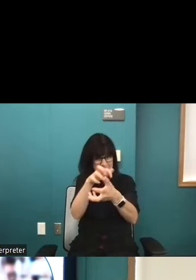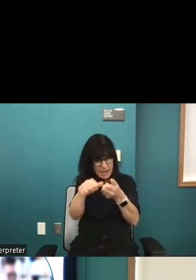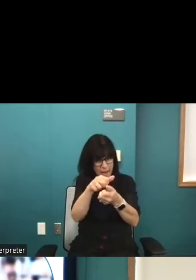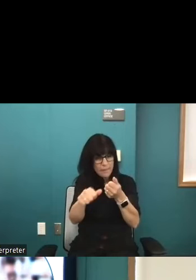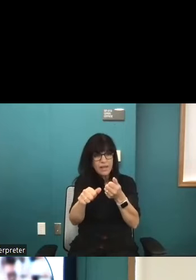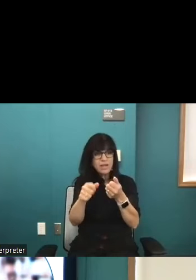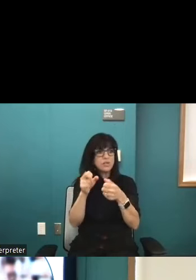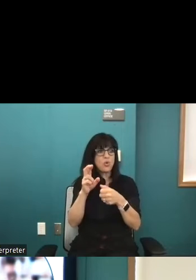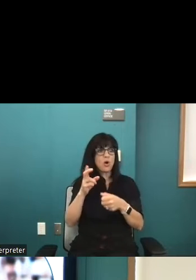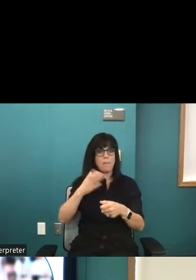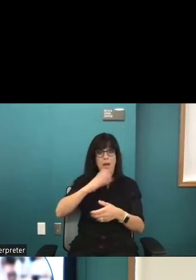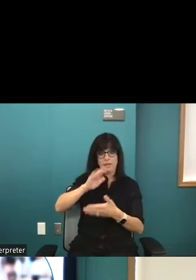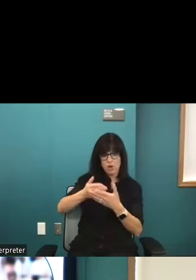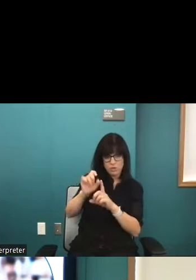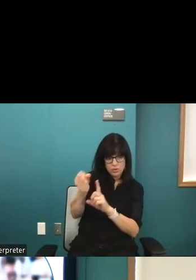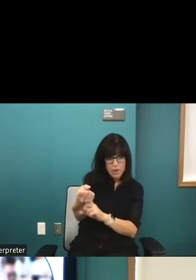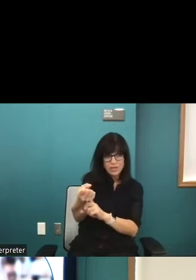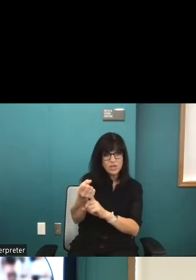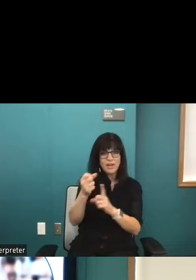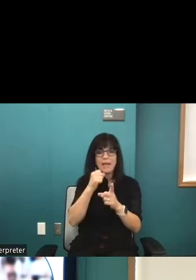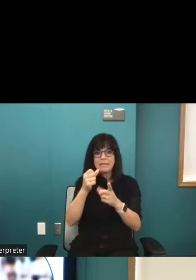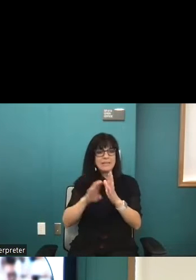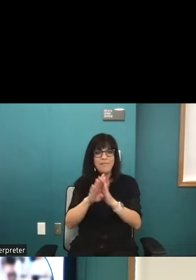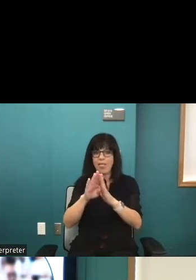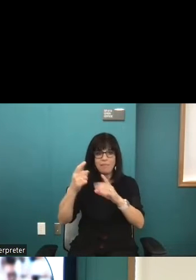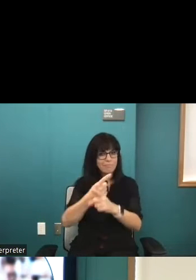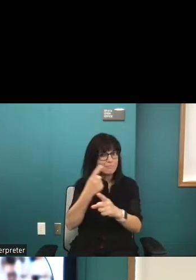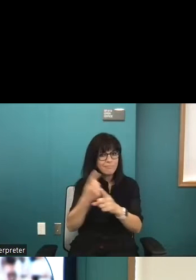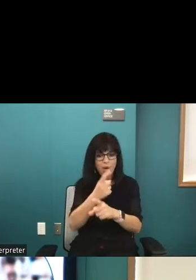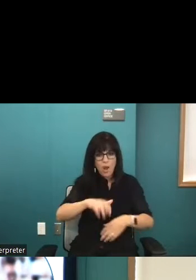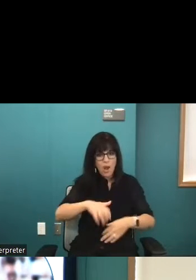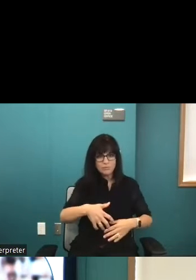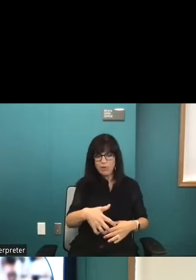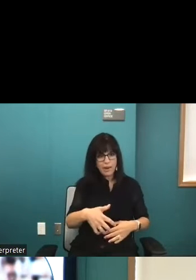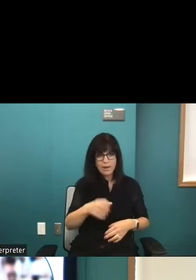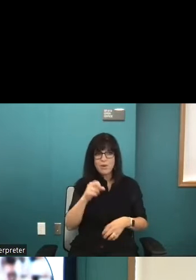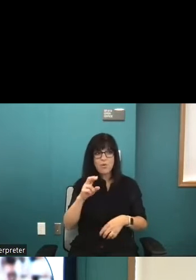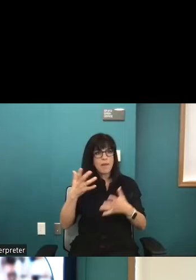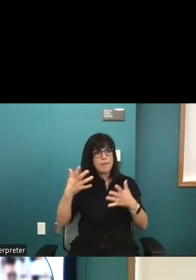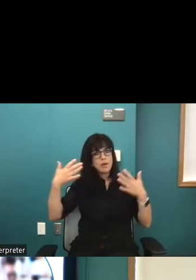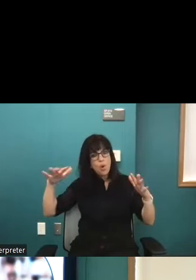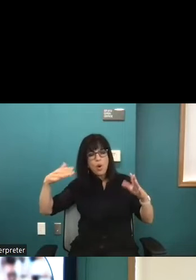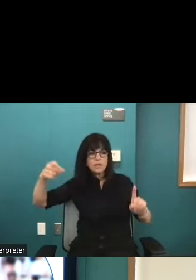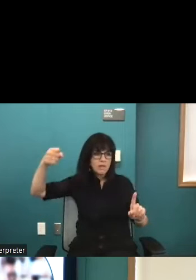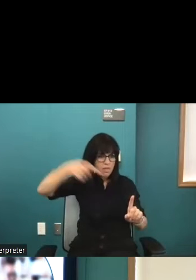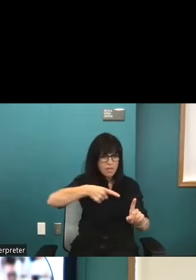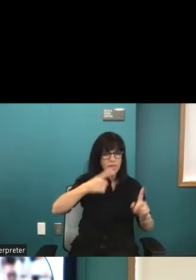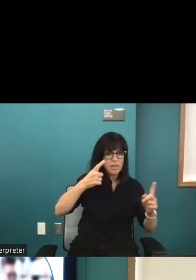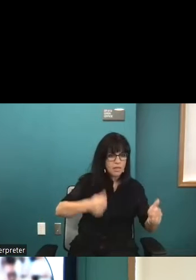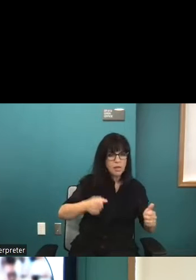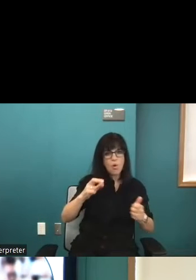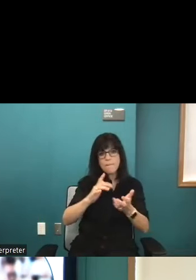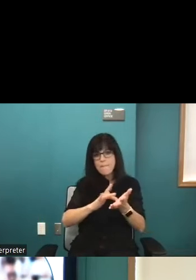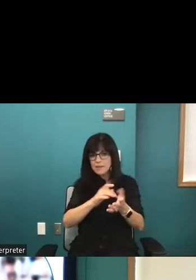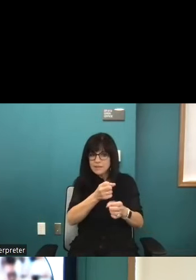cells, whether, like in my daughter's case, where a lot of them just didn't form as they should have in utero, or maybe it's noise-induced hearing loss or due to